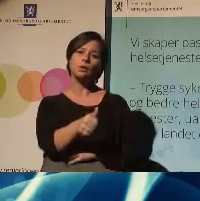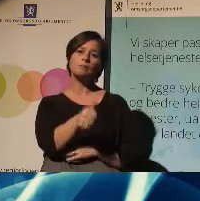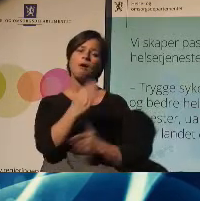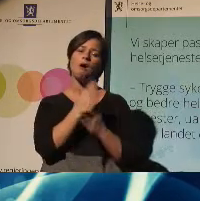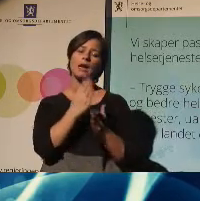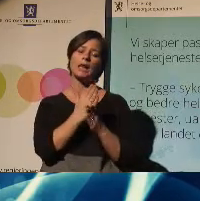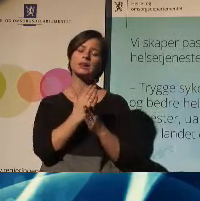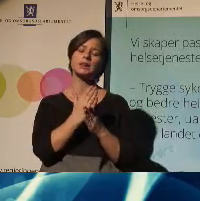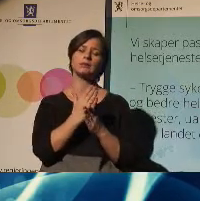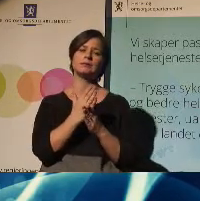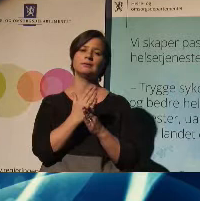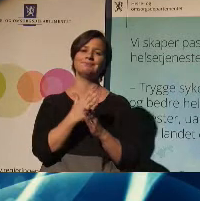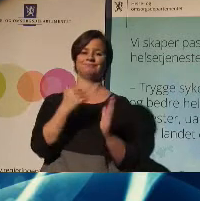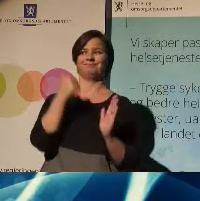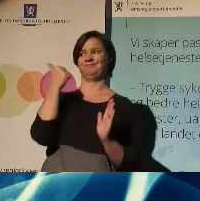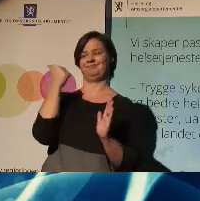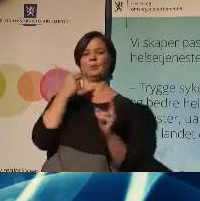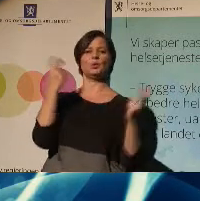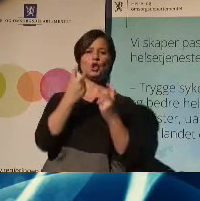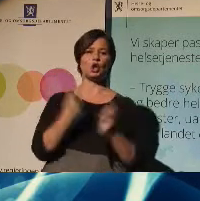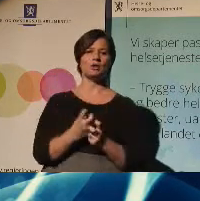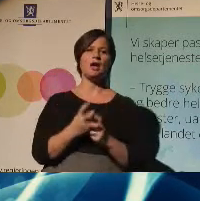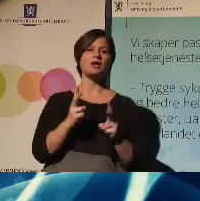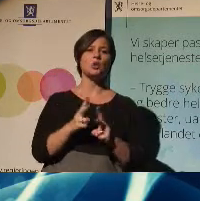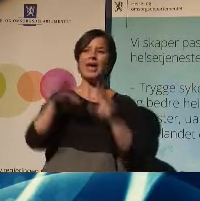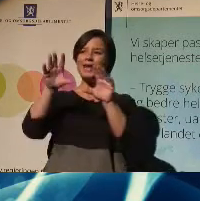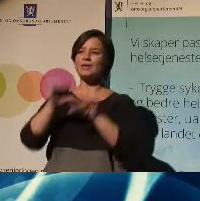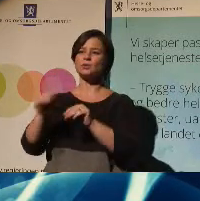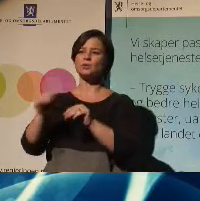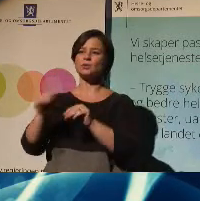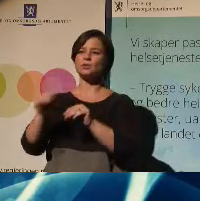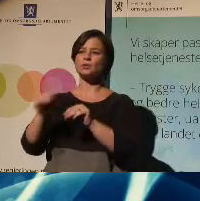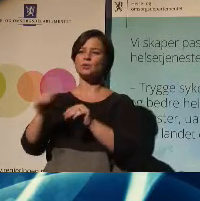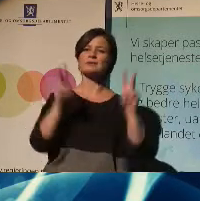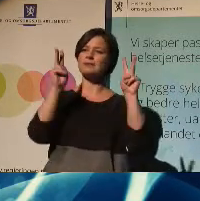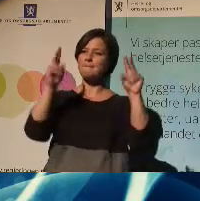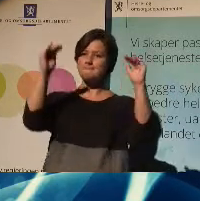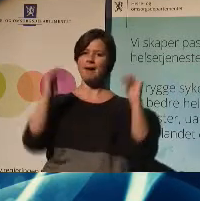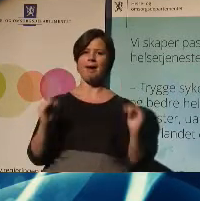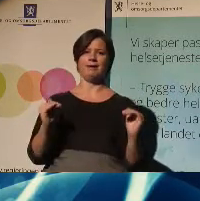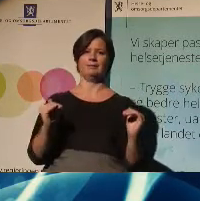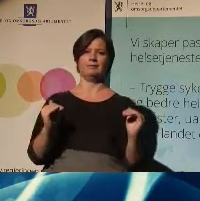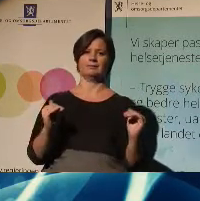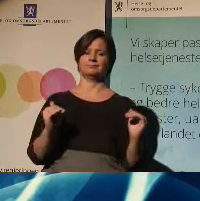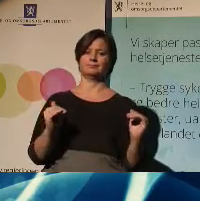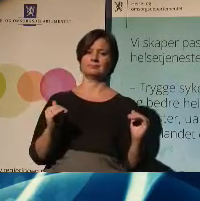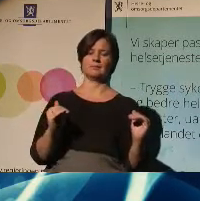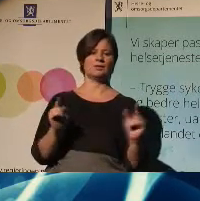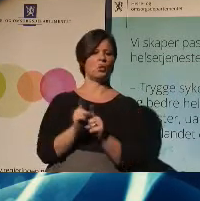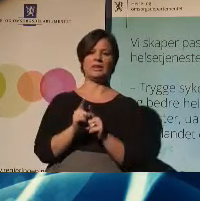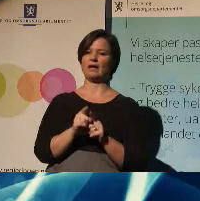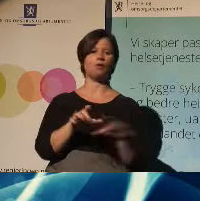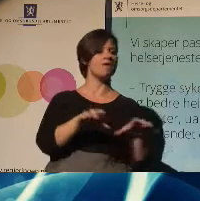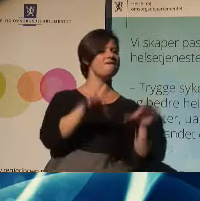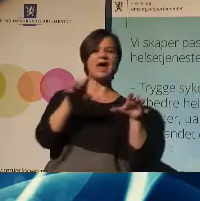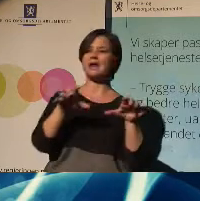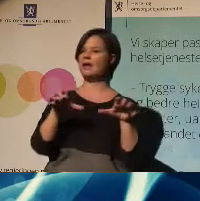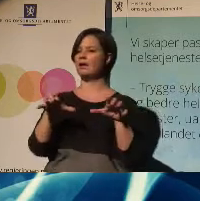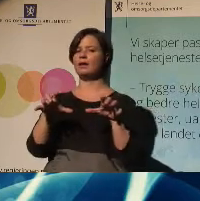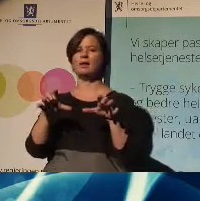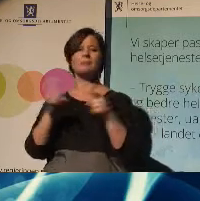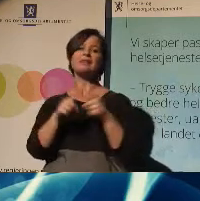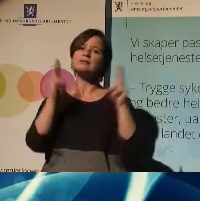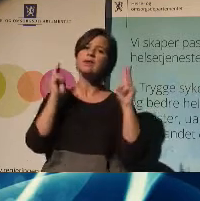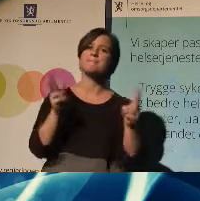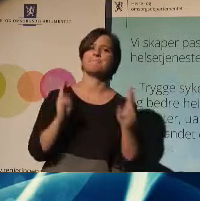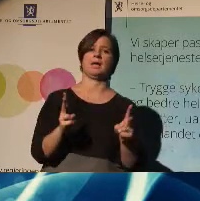was identical. It wasn't better, we shouldn't over-romanticize this, but it wasn't worse. It was the same, but it was much more